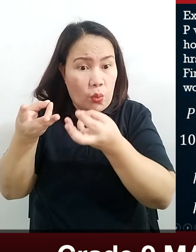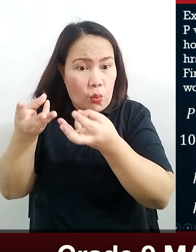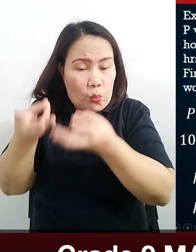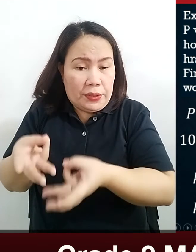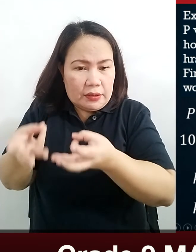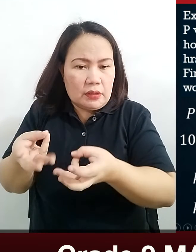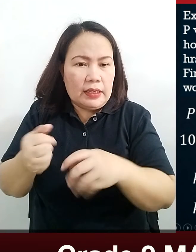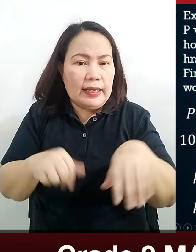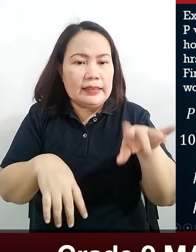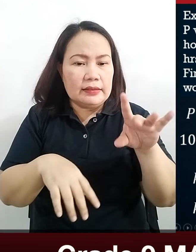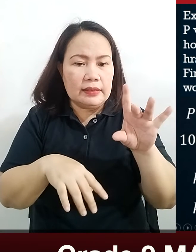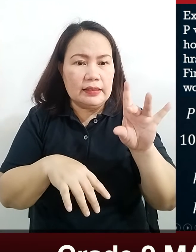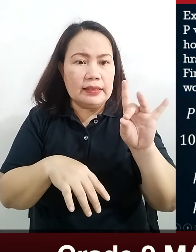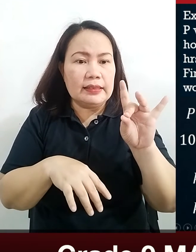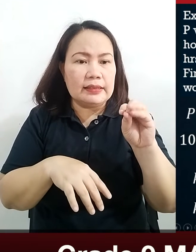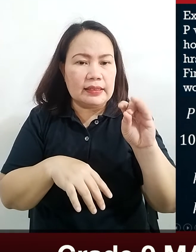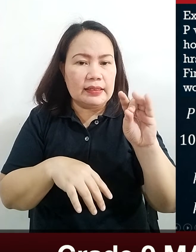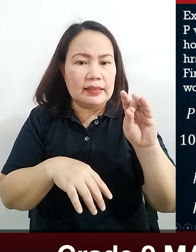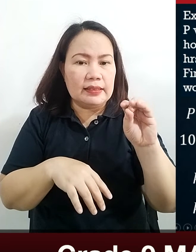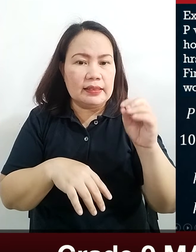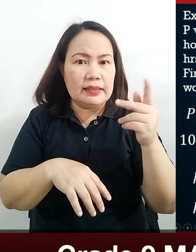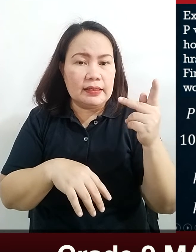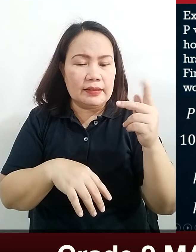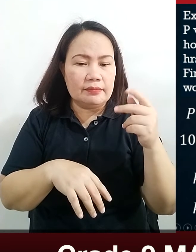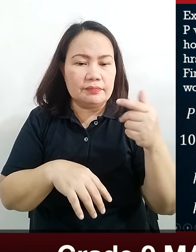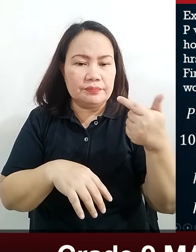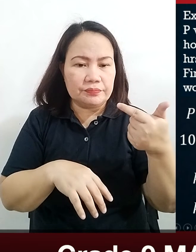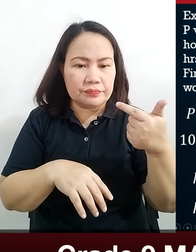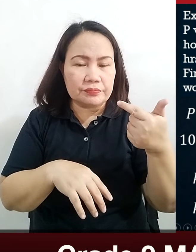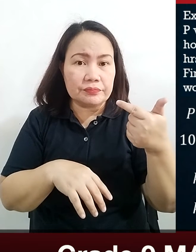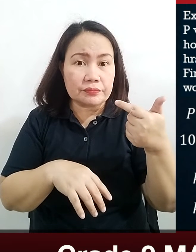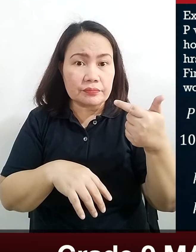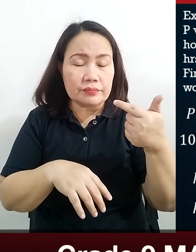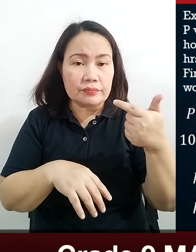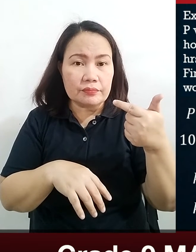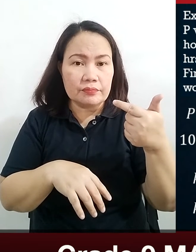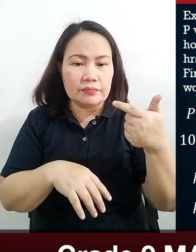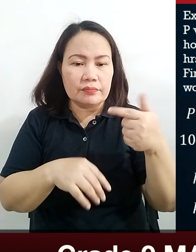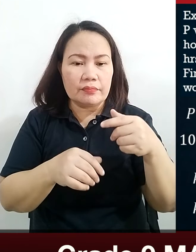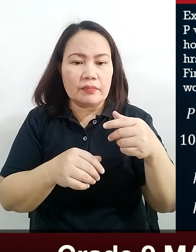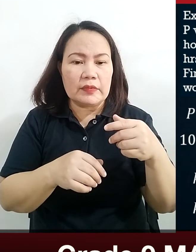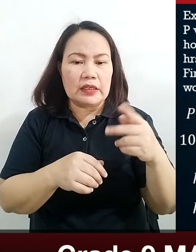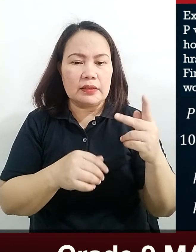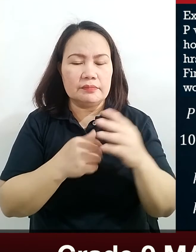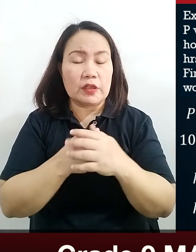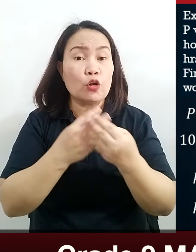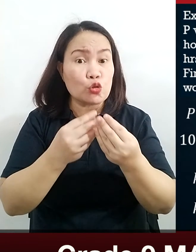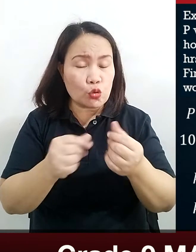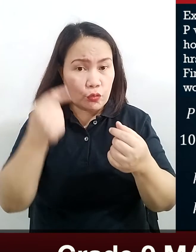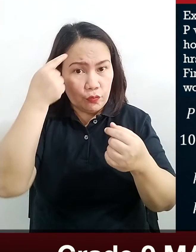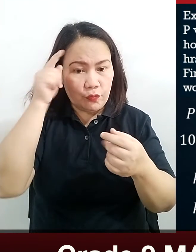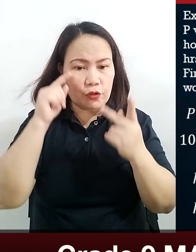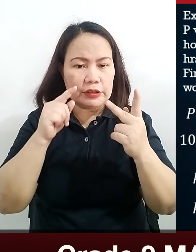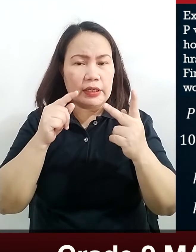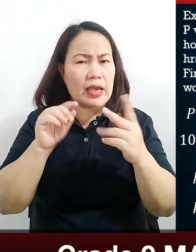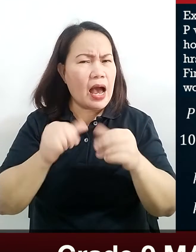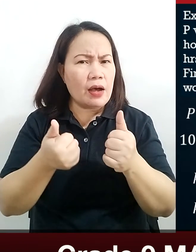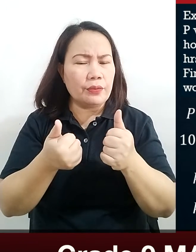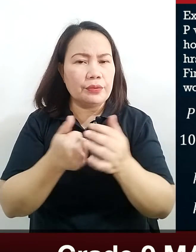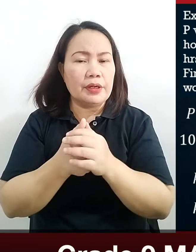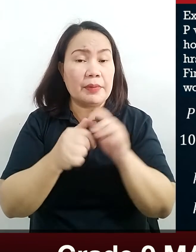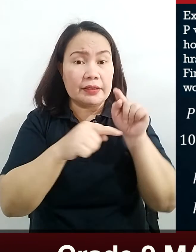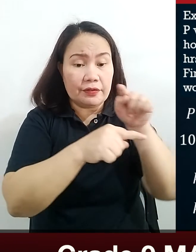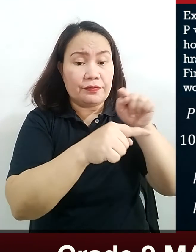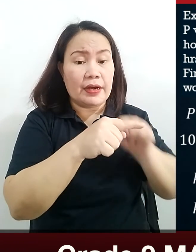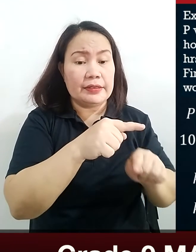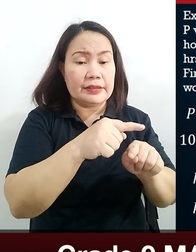and x with 80. So, that is 12.8 is equal to 80k and solve for k. So, paano natin ma-solve yung